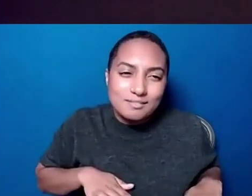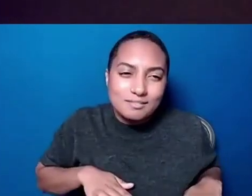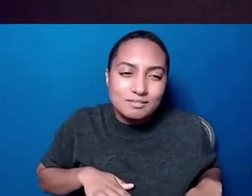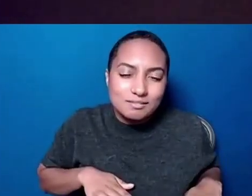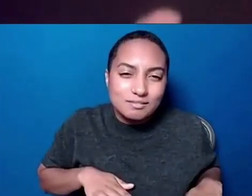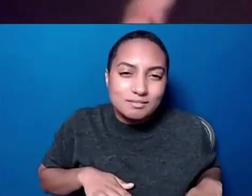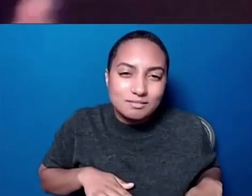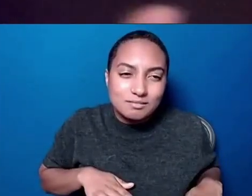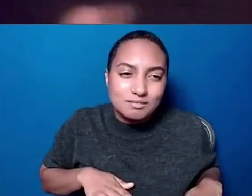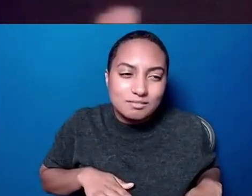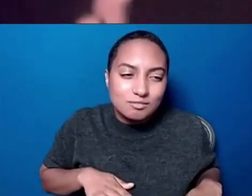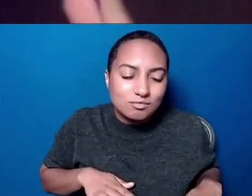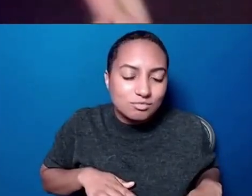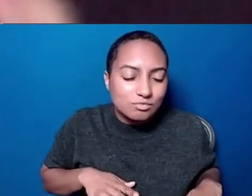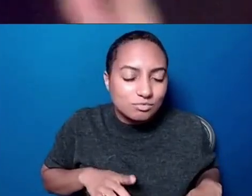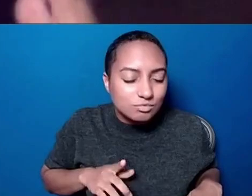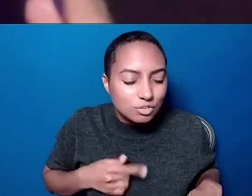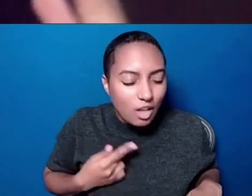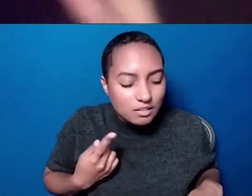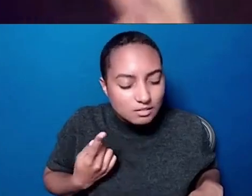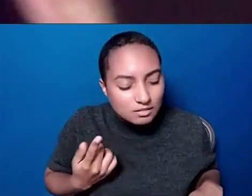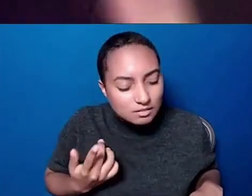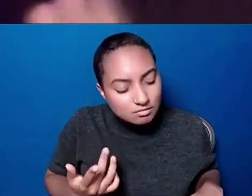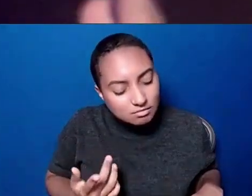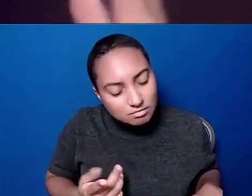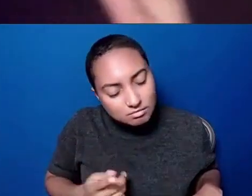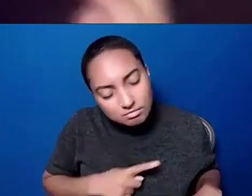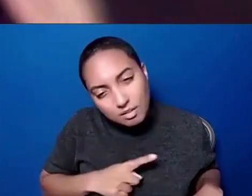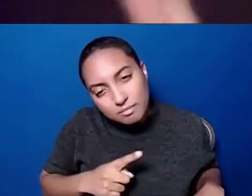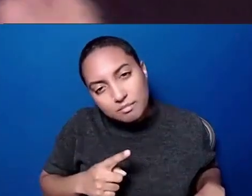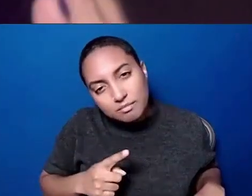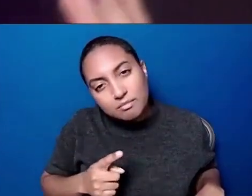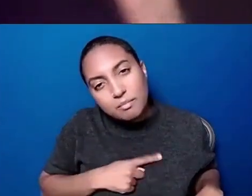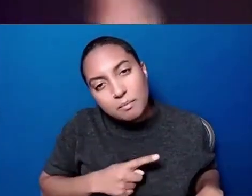Just the frequency and the beating